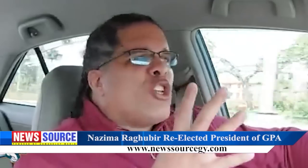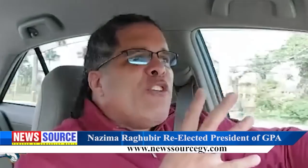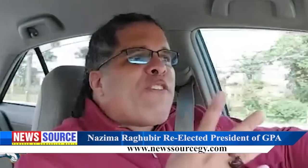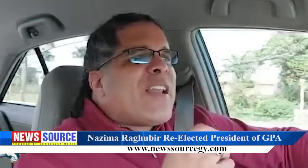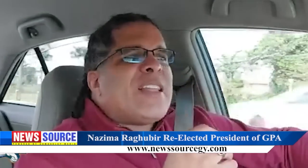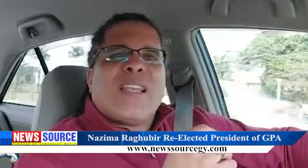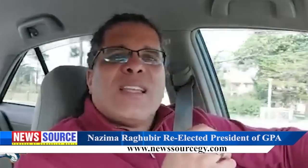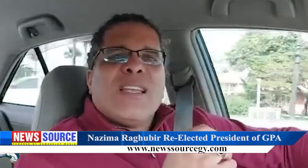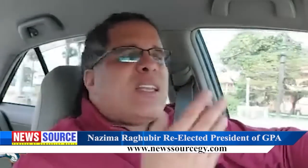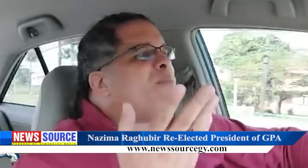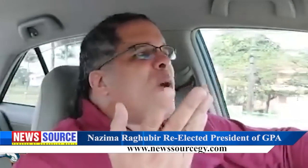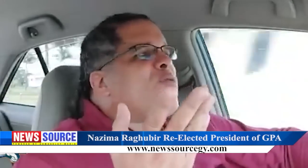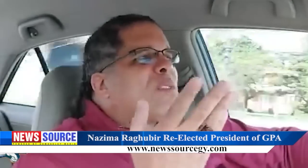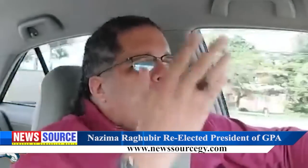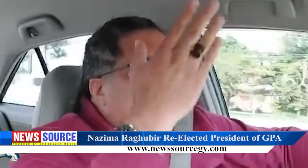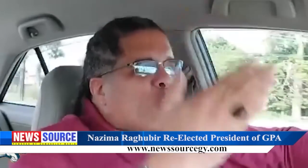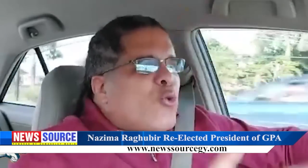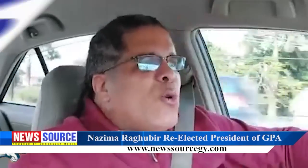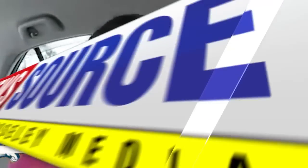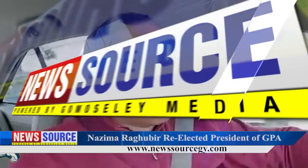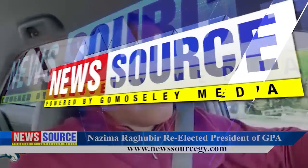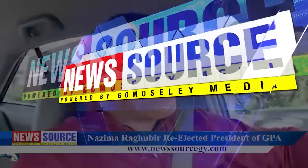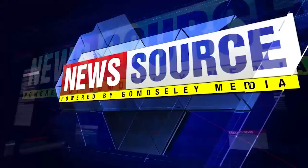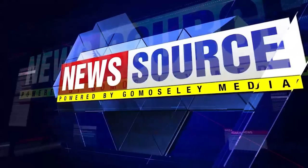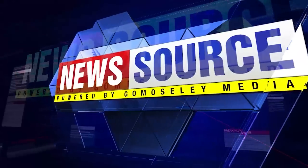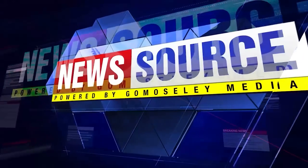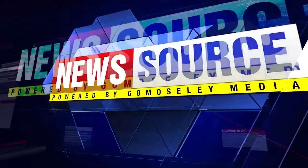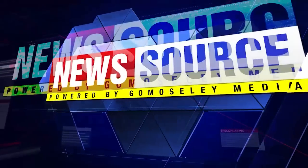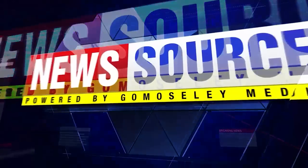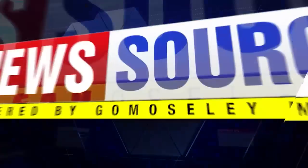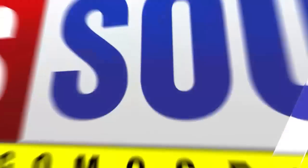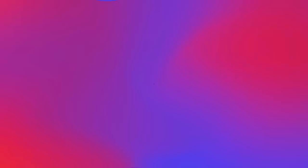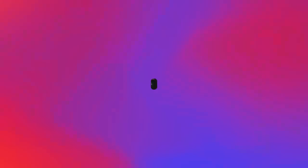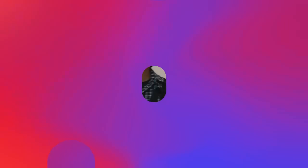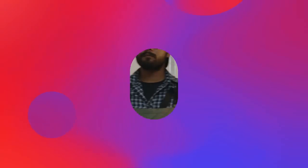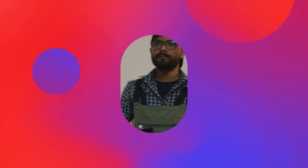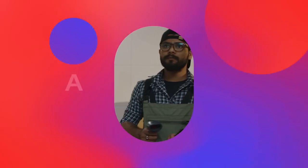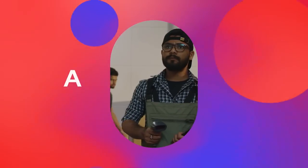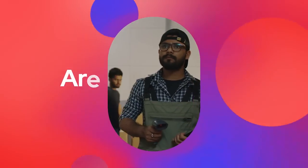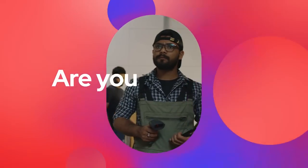association. The court dismissed his application as wholly misconceived.